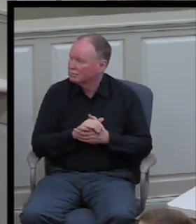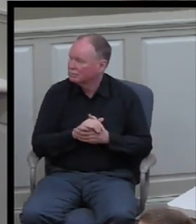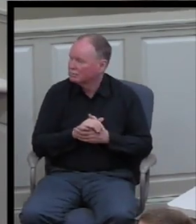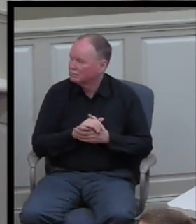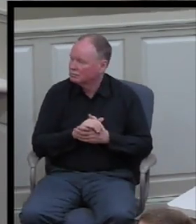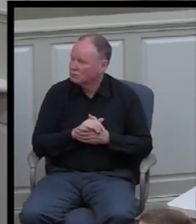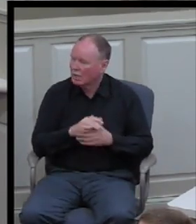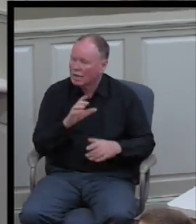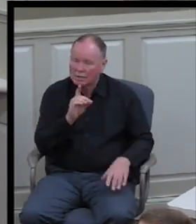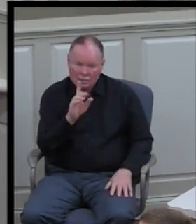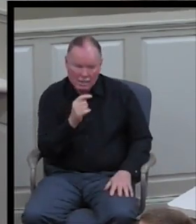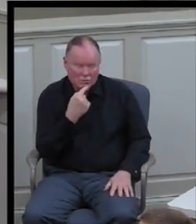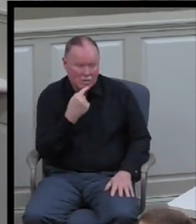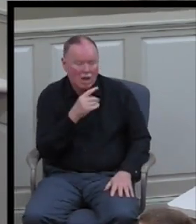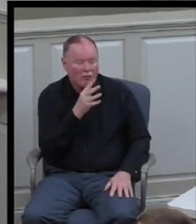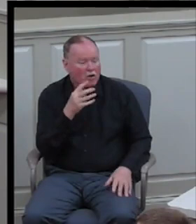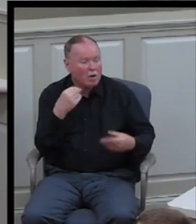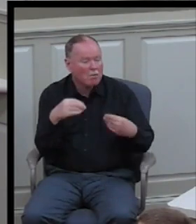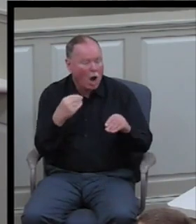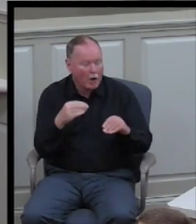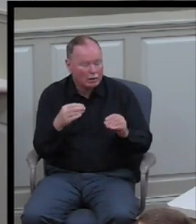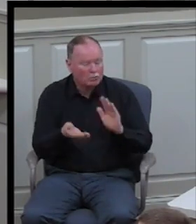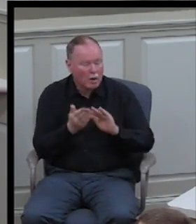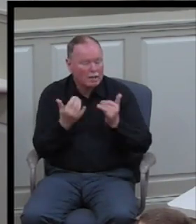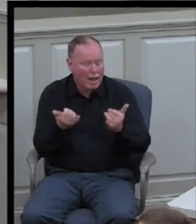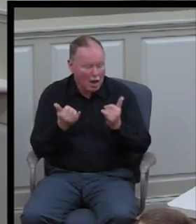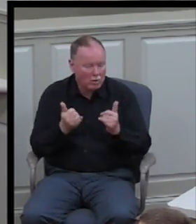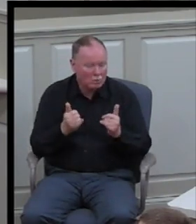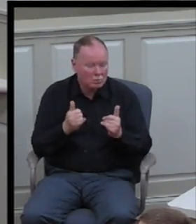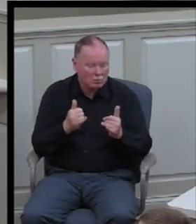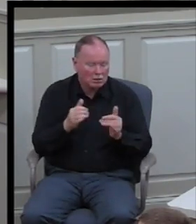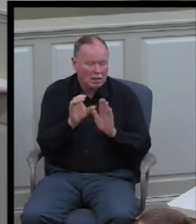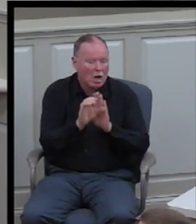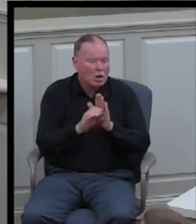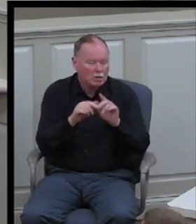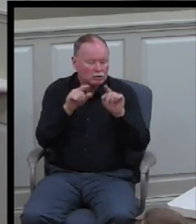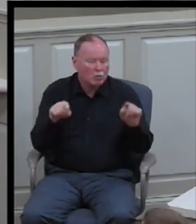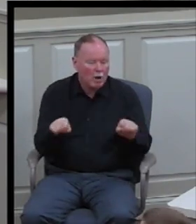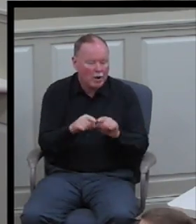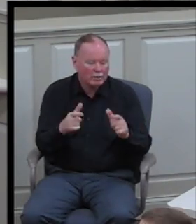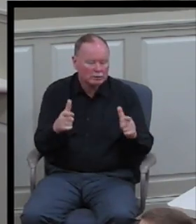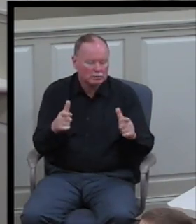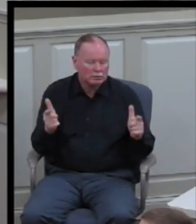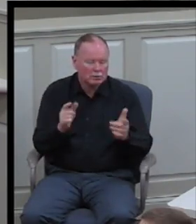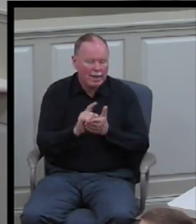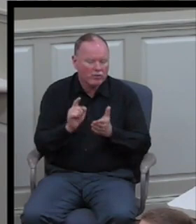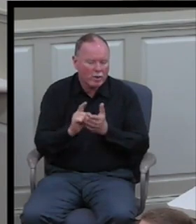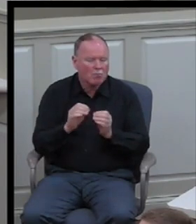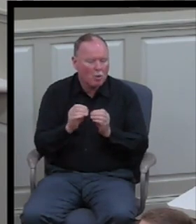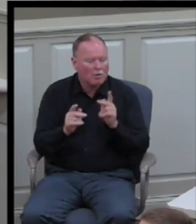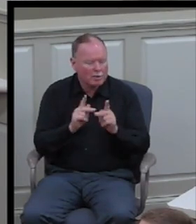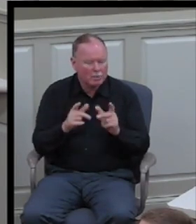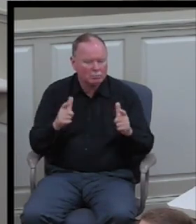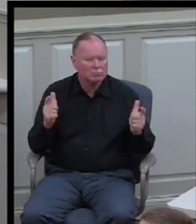Our farmers market is up and going You at got it. Constitution Square. It's getting bigger every week, more and more